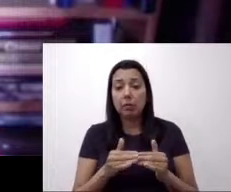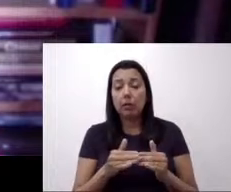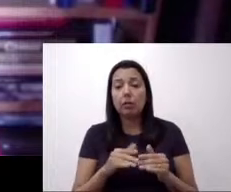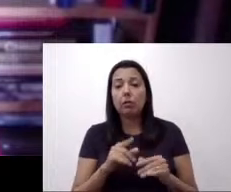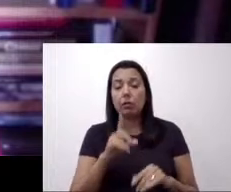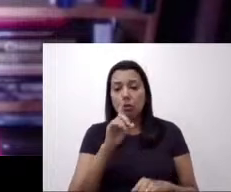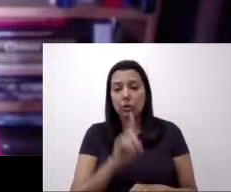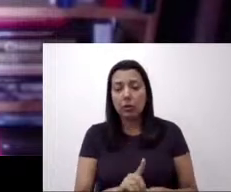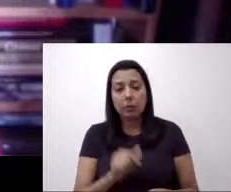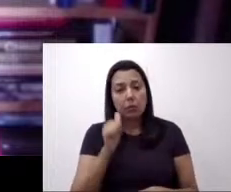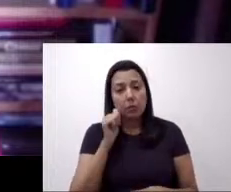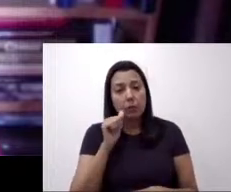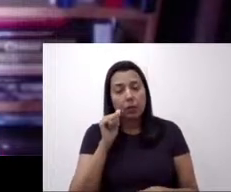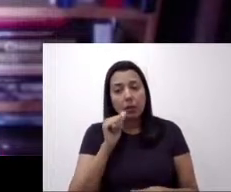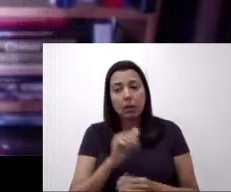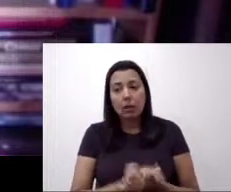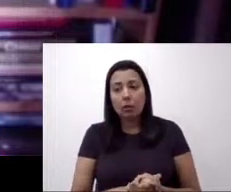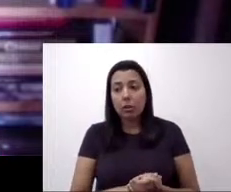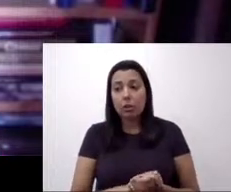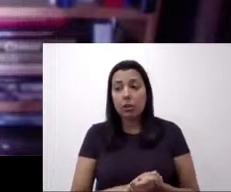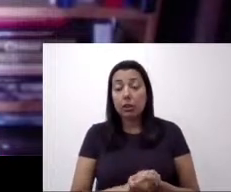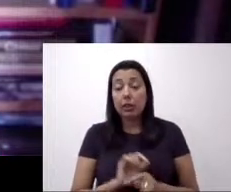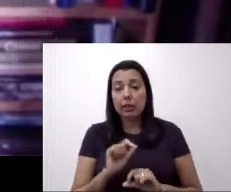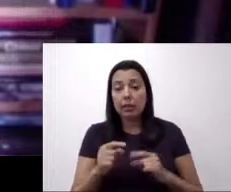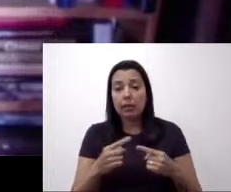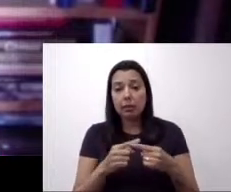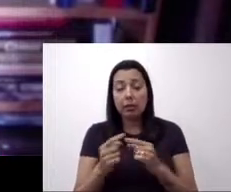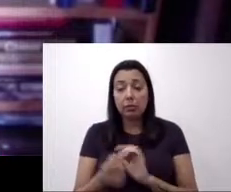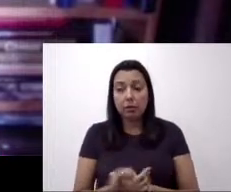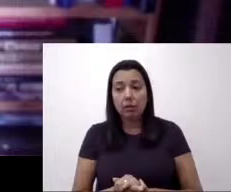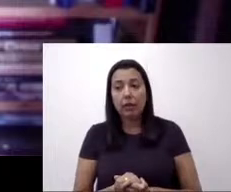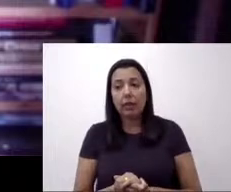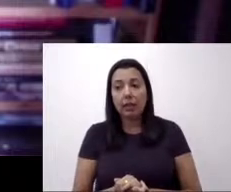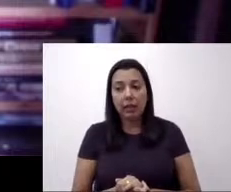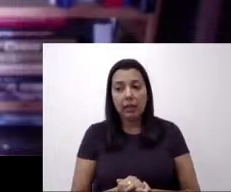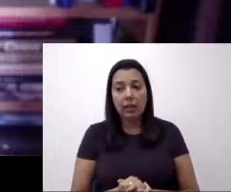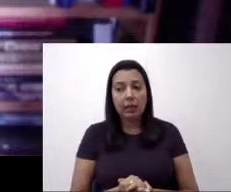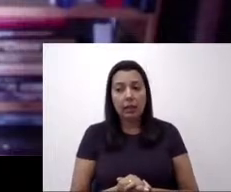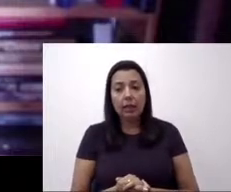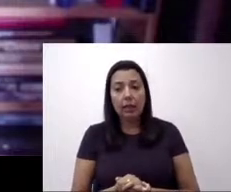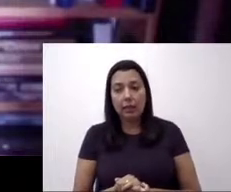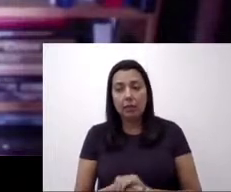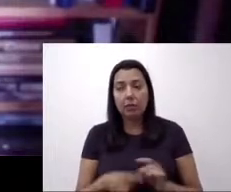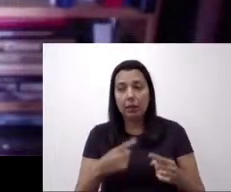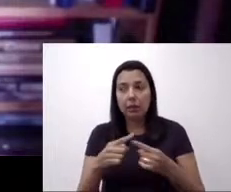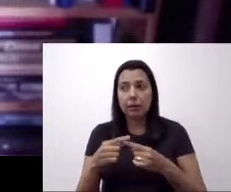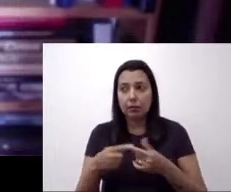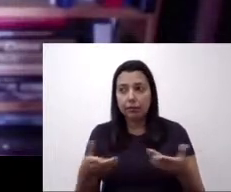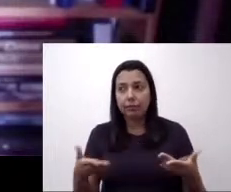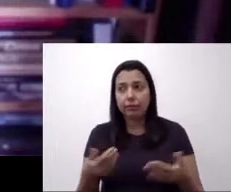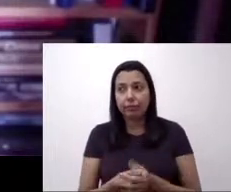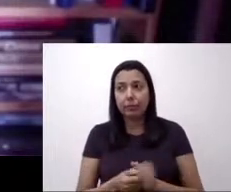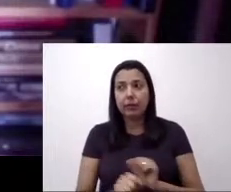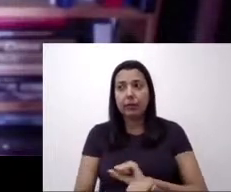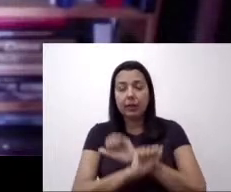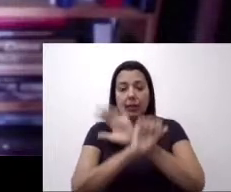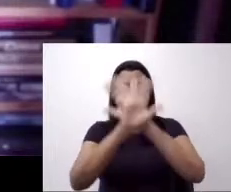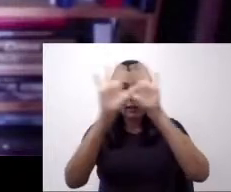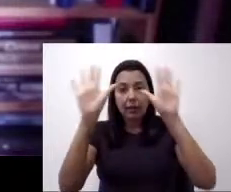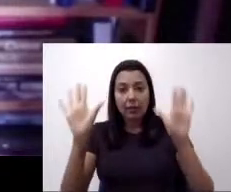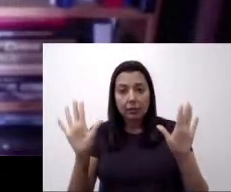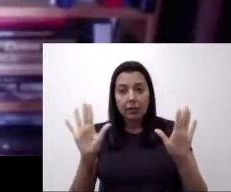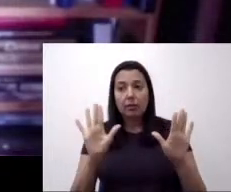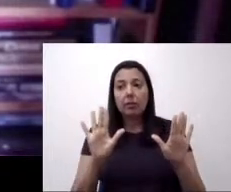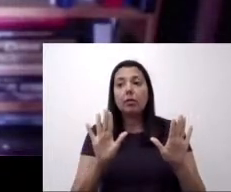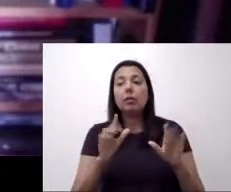role. What is important to say is also that, of course, there is an international